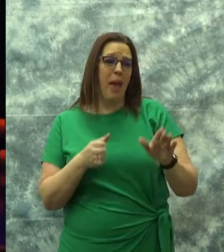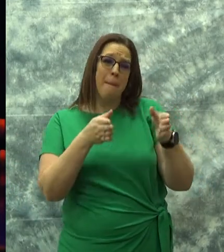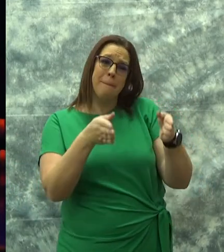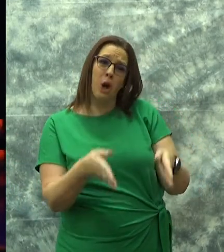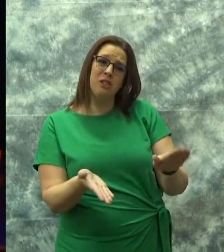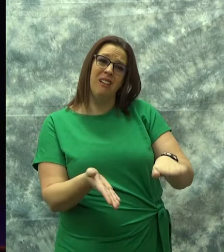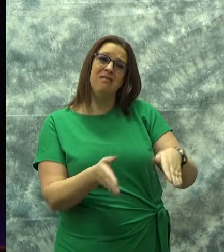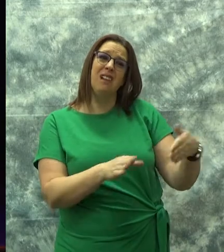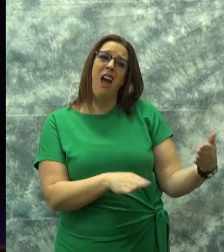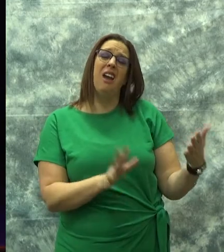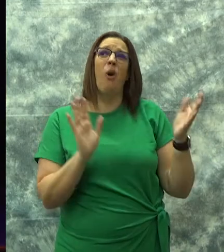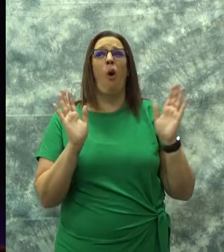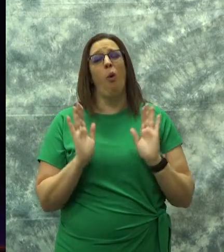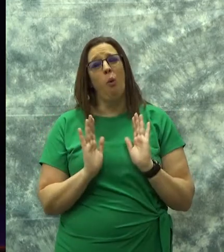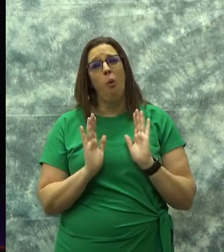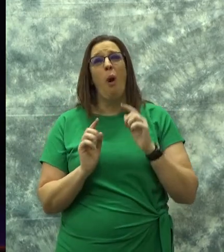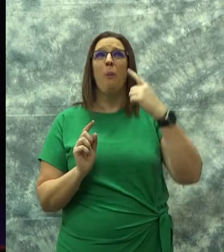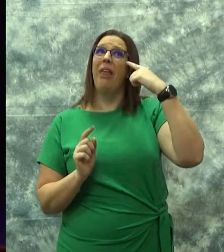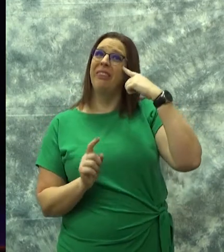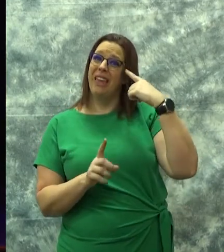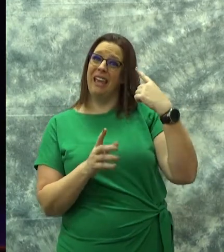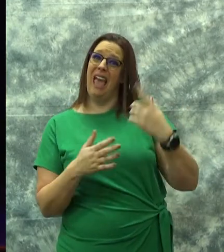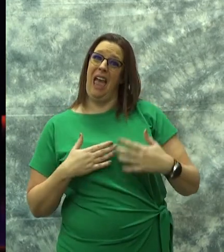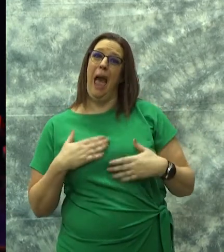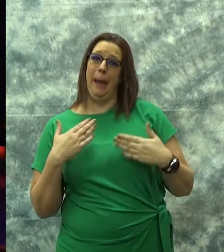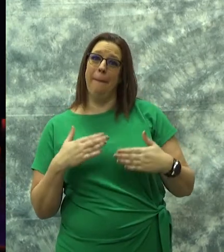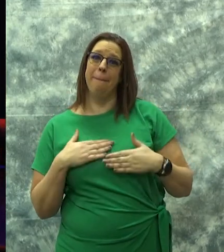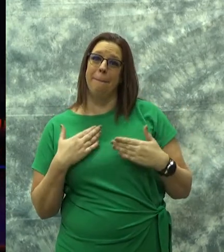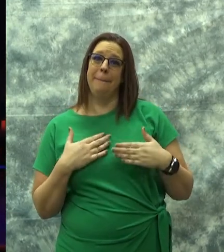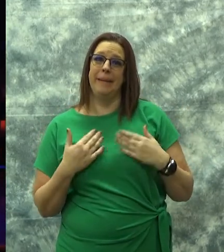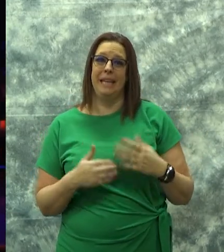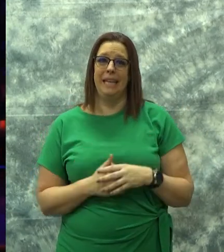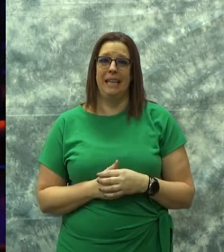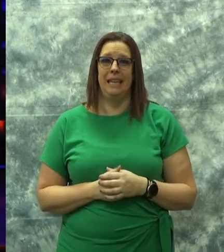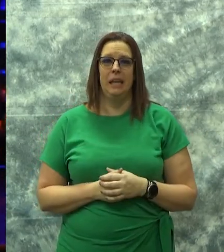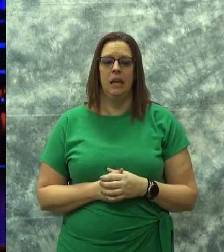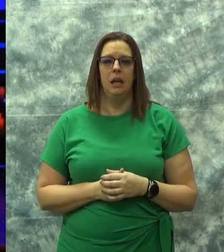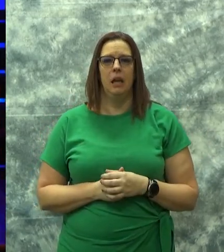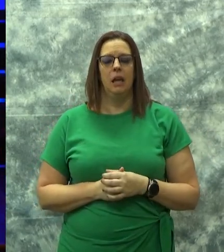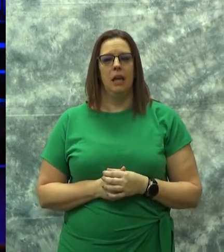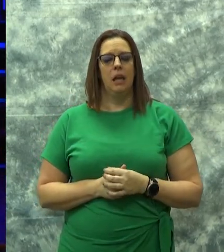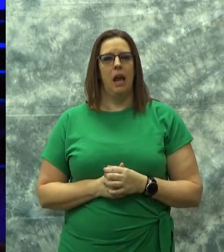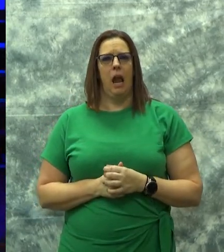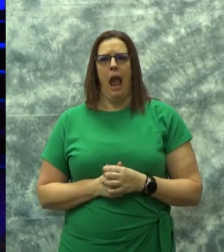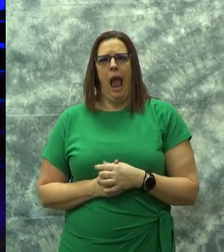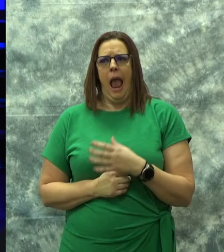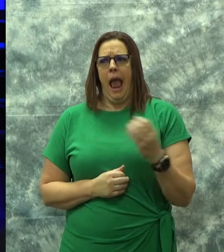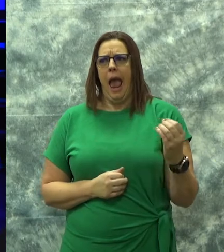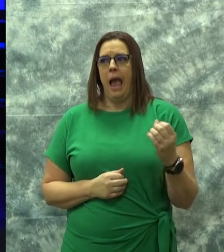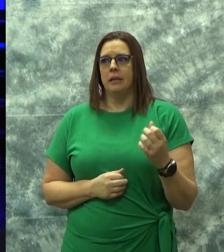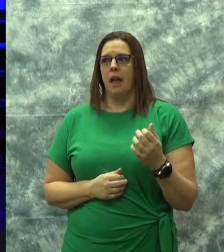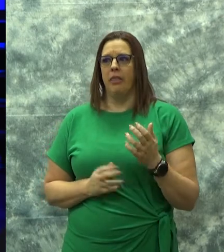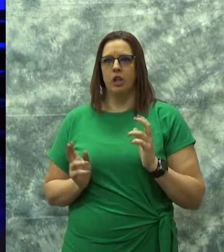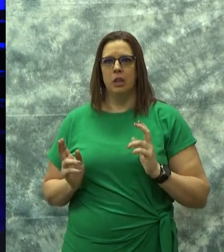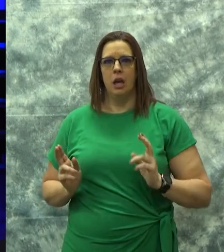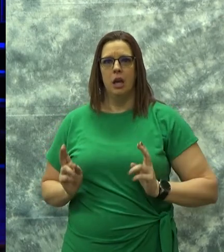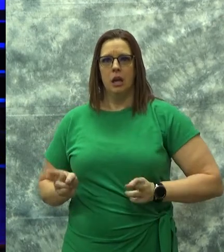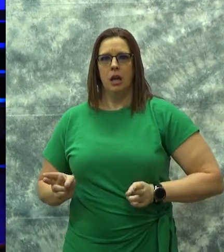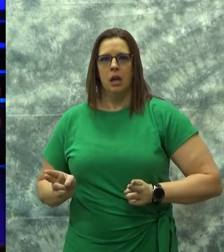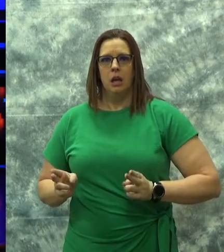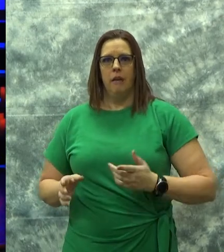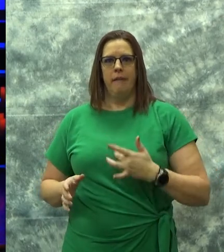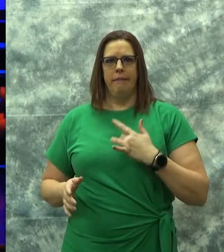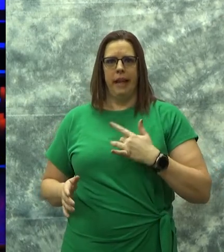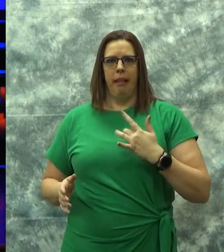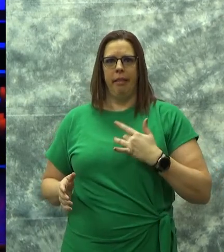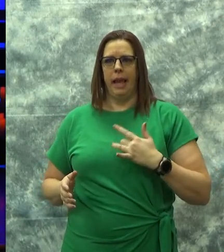That person died? Oh, that's too bad. Well, think a happy thought and you'll be happy, right? And there's this urgency